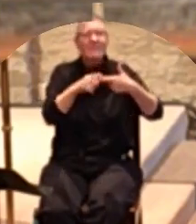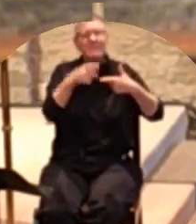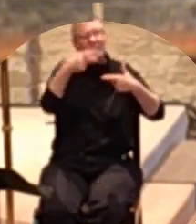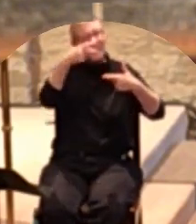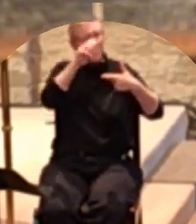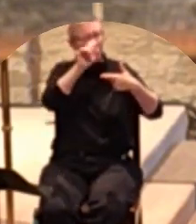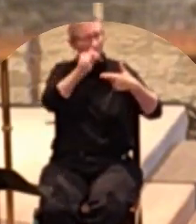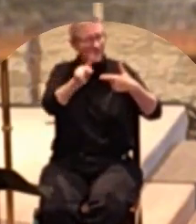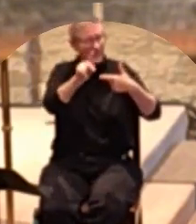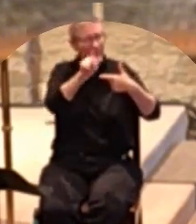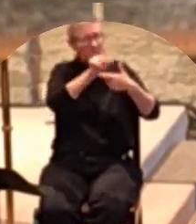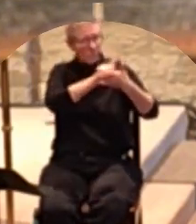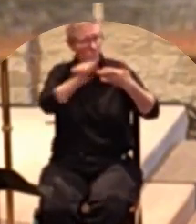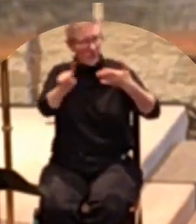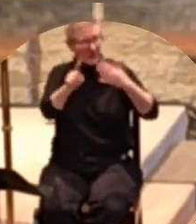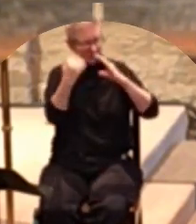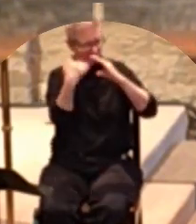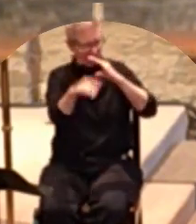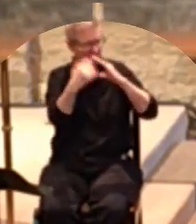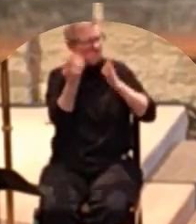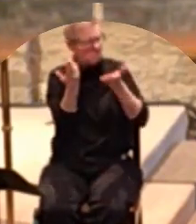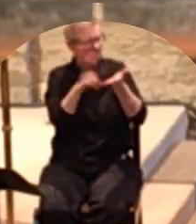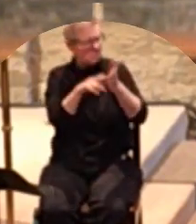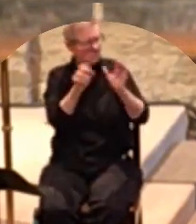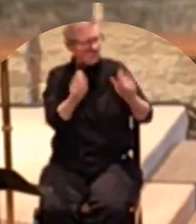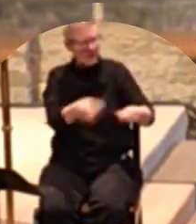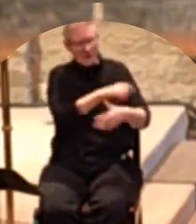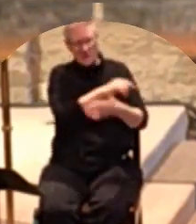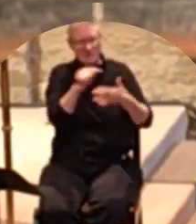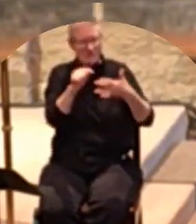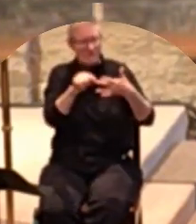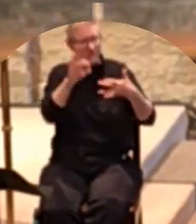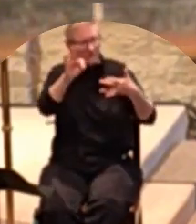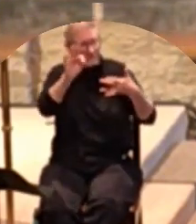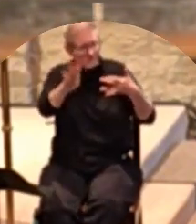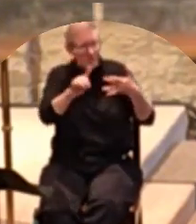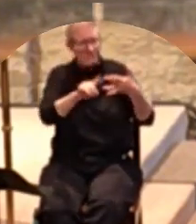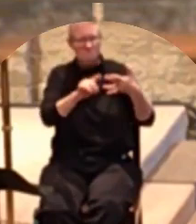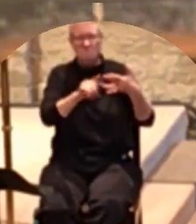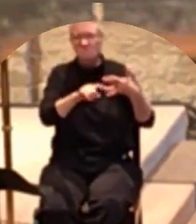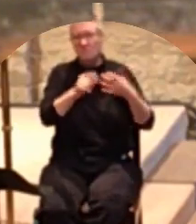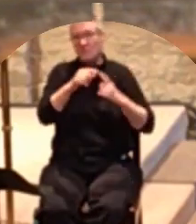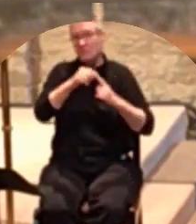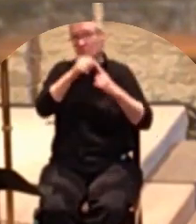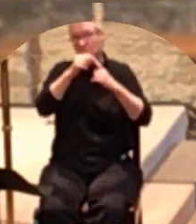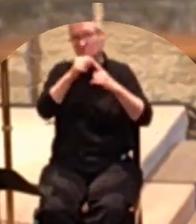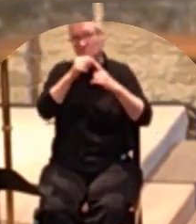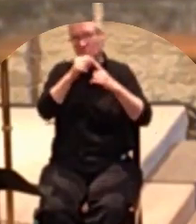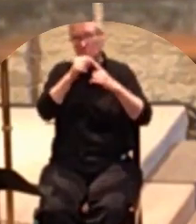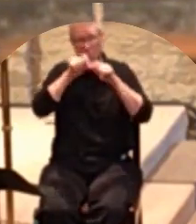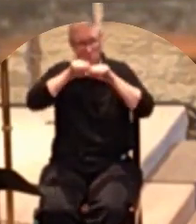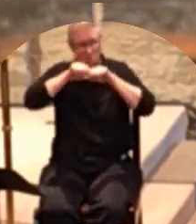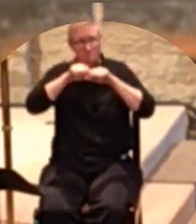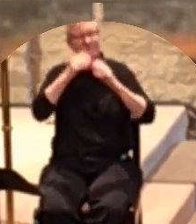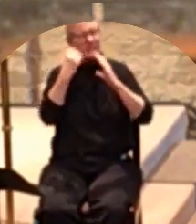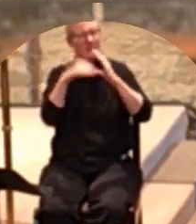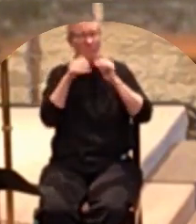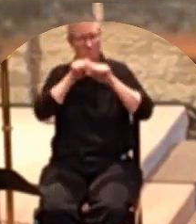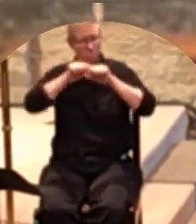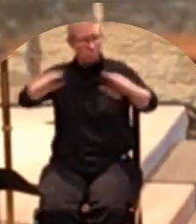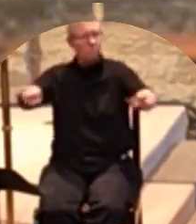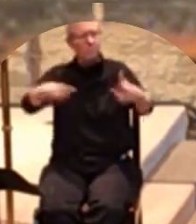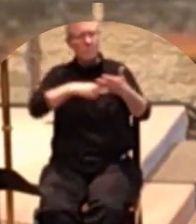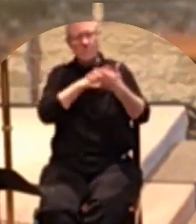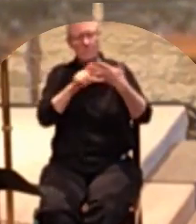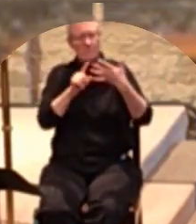website. Facebook, special email blasts. You can also call the church and leave a message at